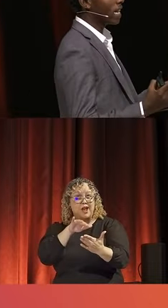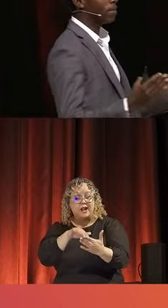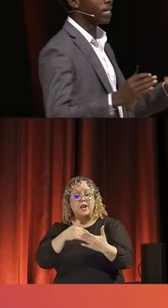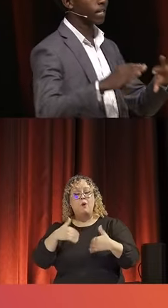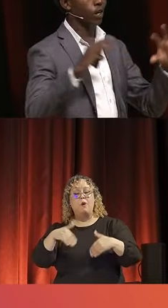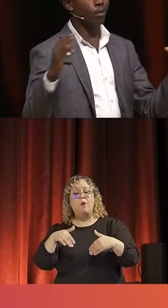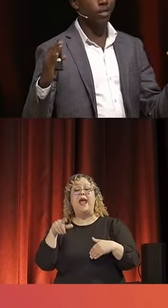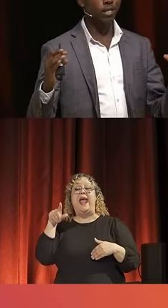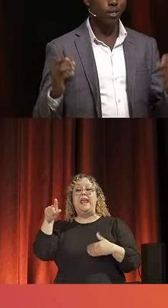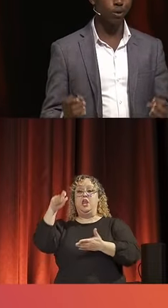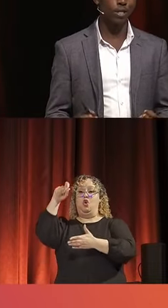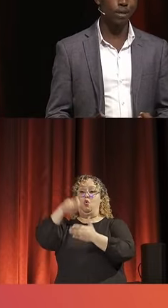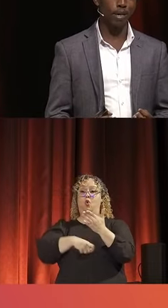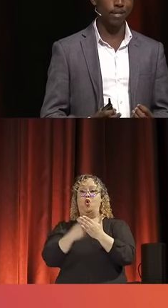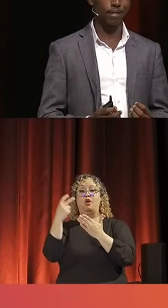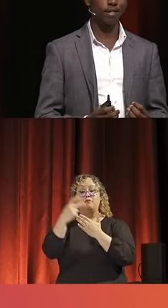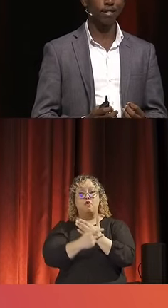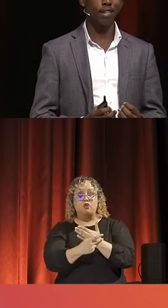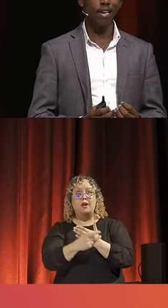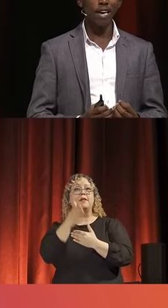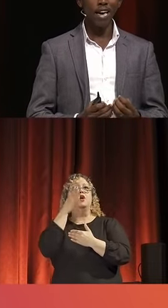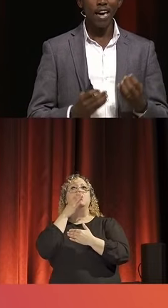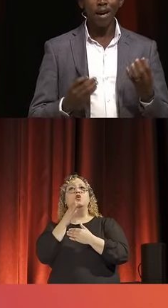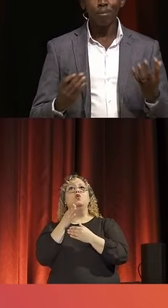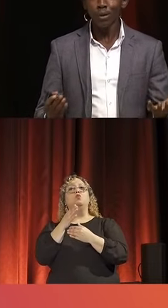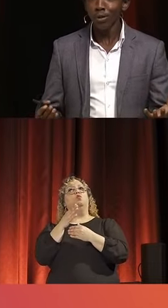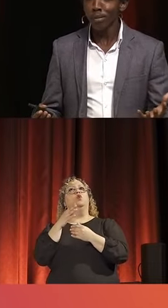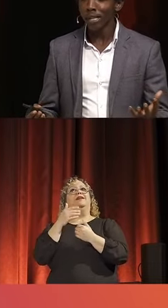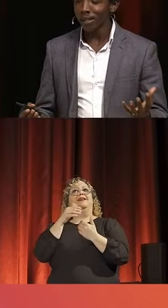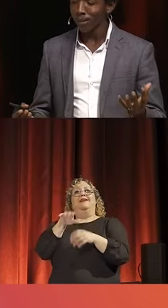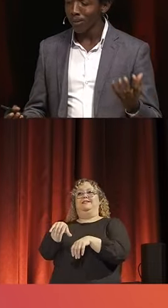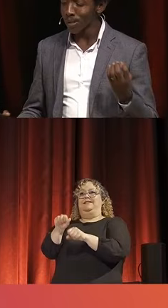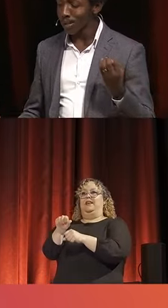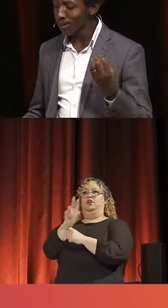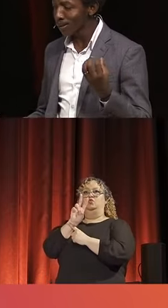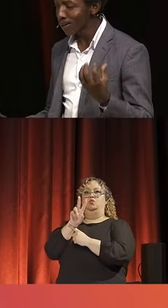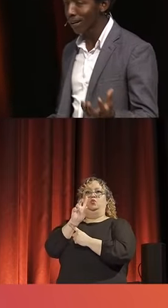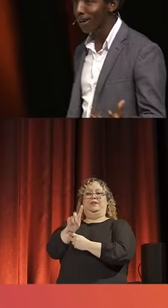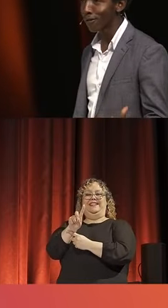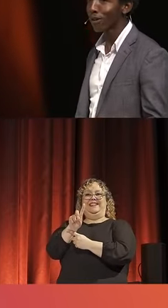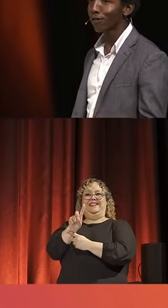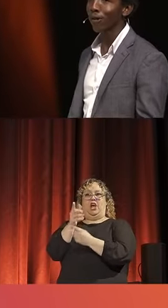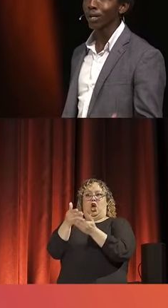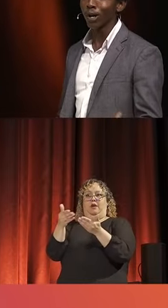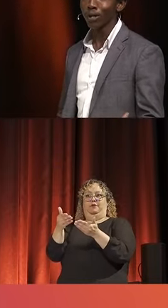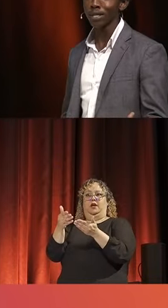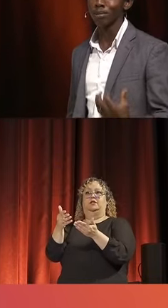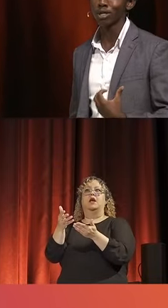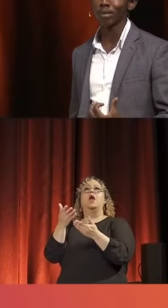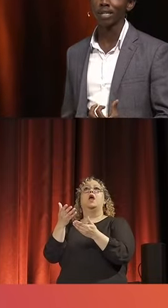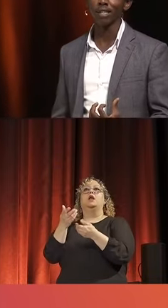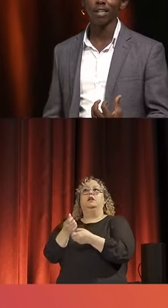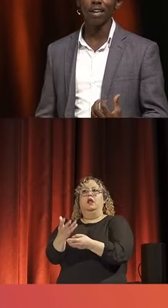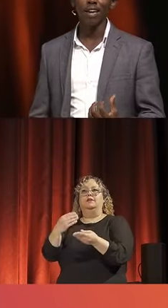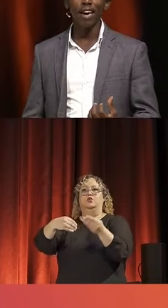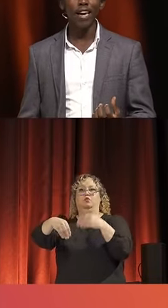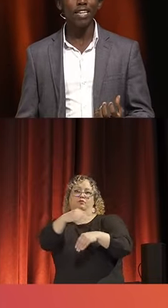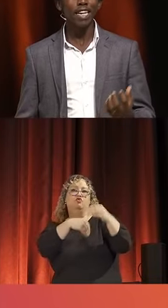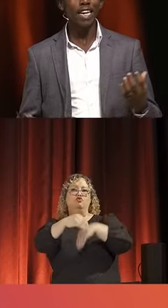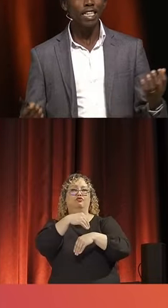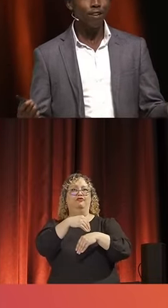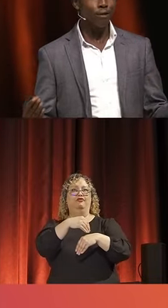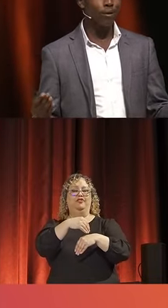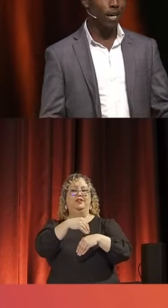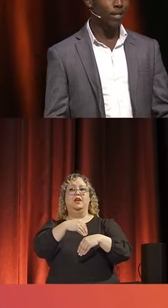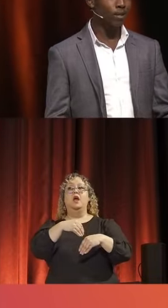that animated an object in 2D space. Programming was a very foreign concept to me, and